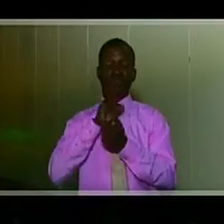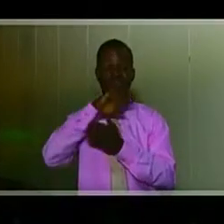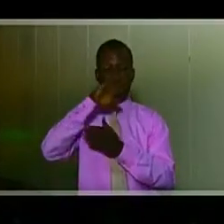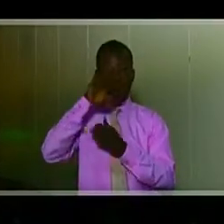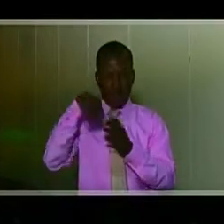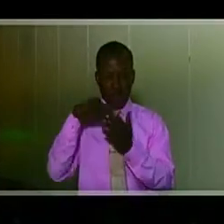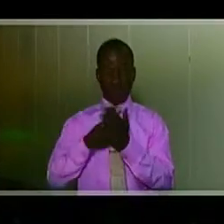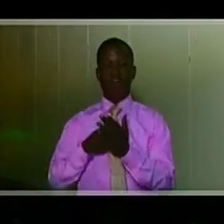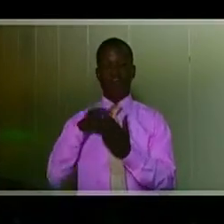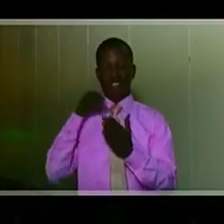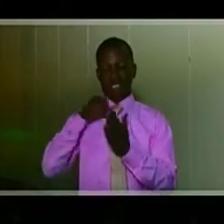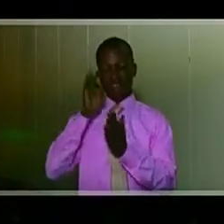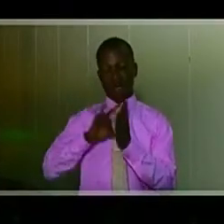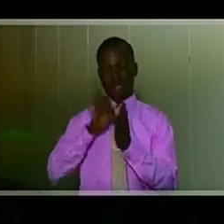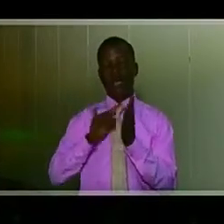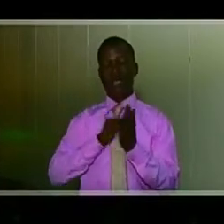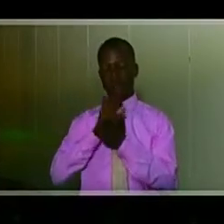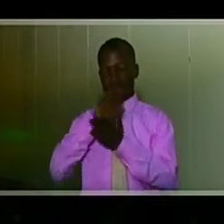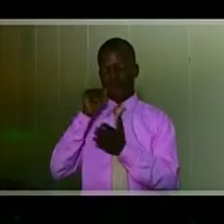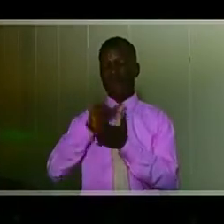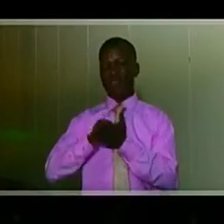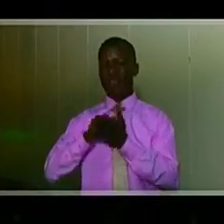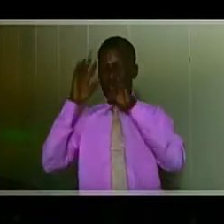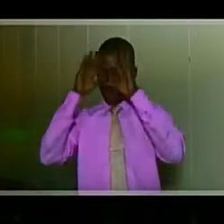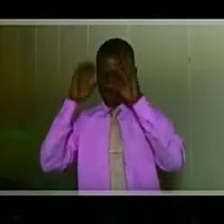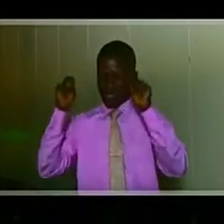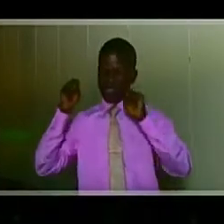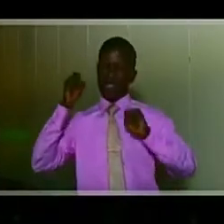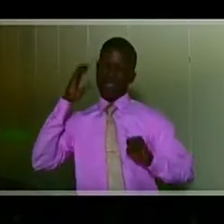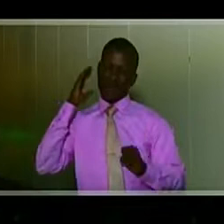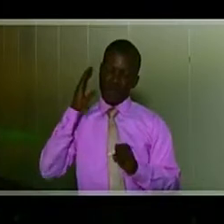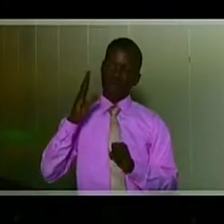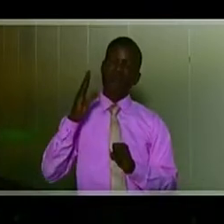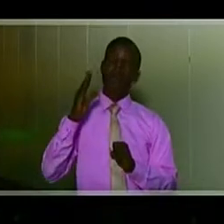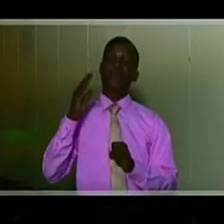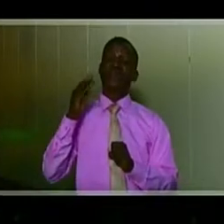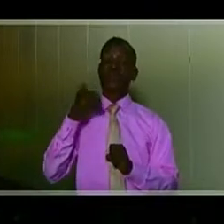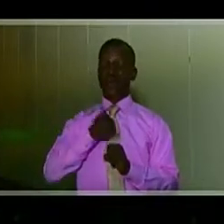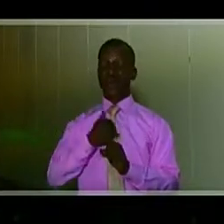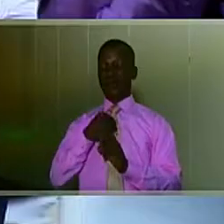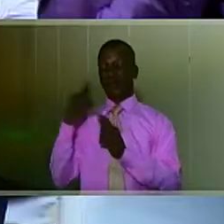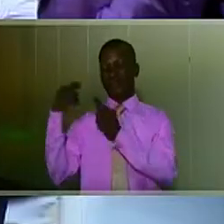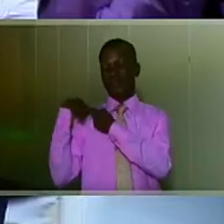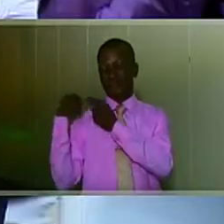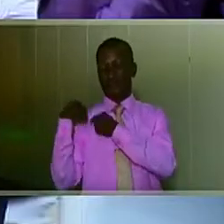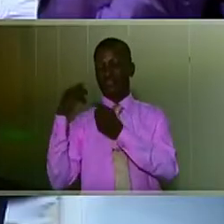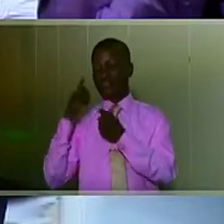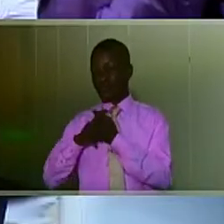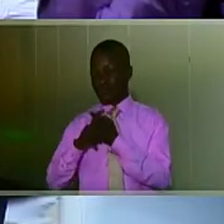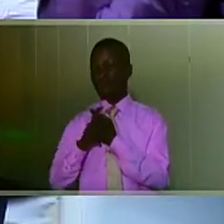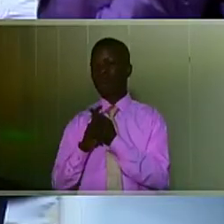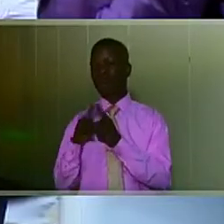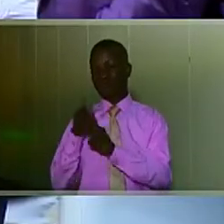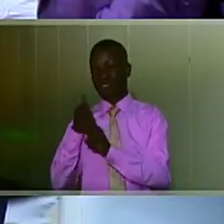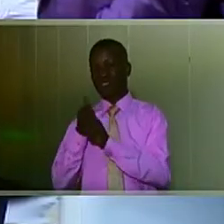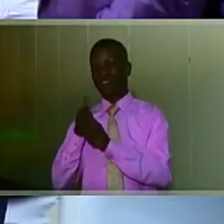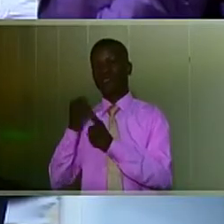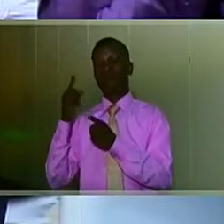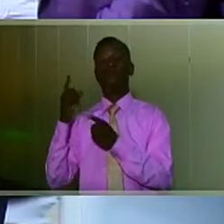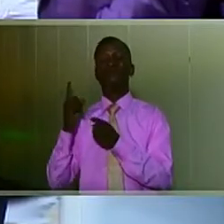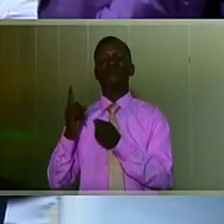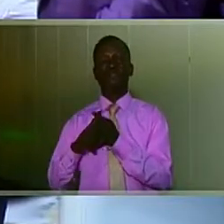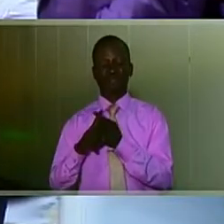believe that Mr. President has the responsibility to himself, to his legacy, and